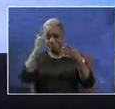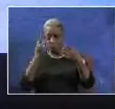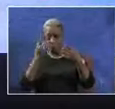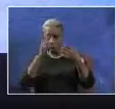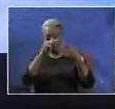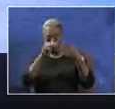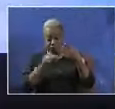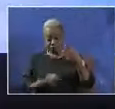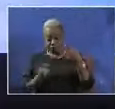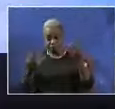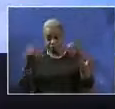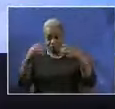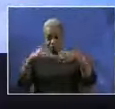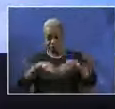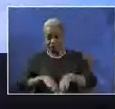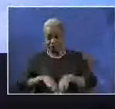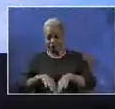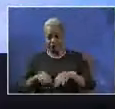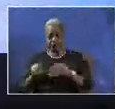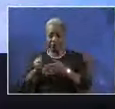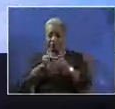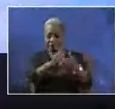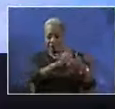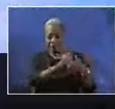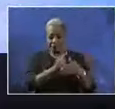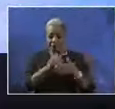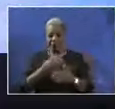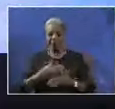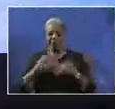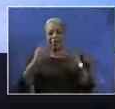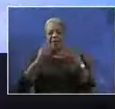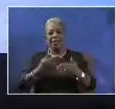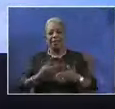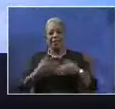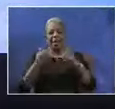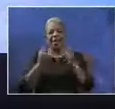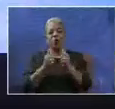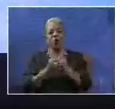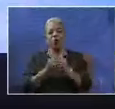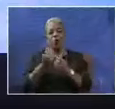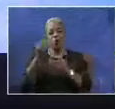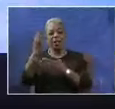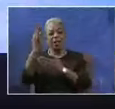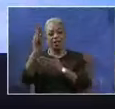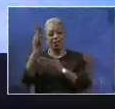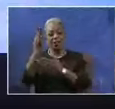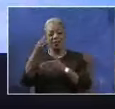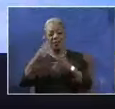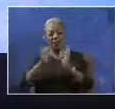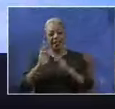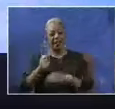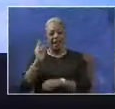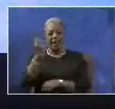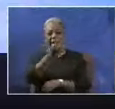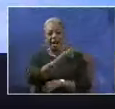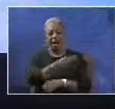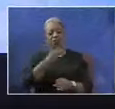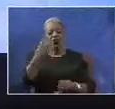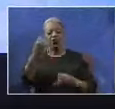to delight in you and help us to rejoice that our names are written in heaven.